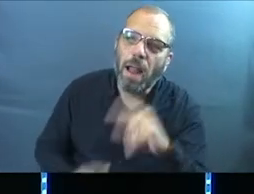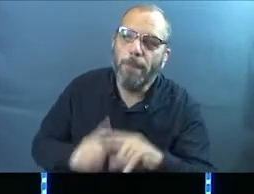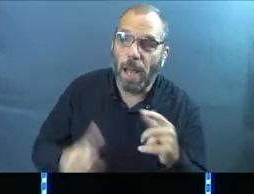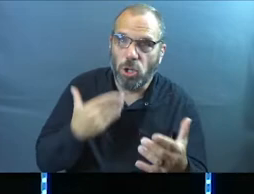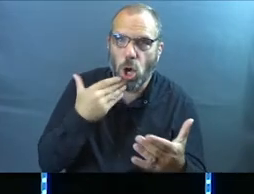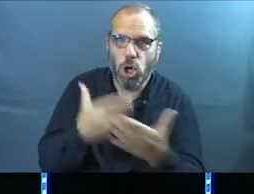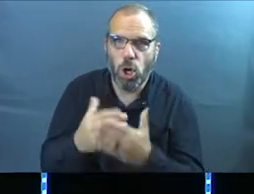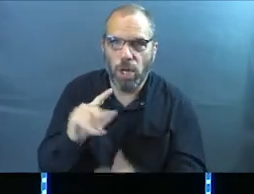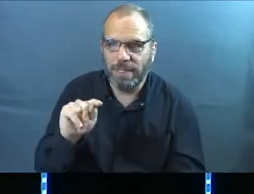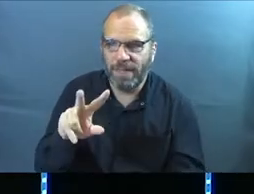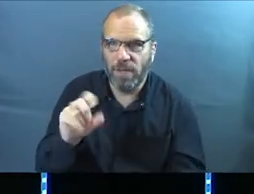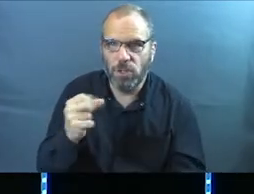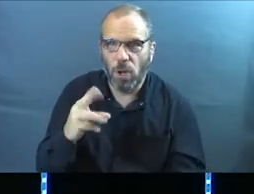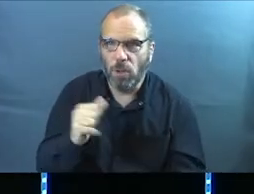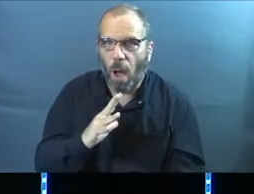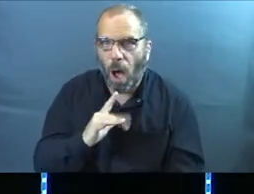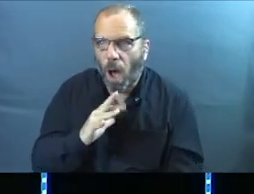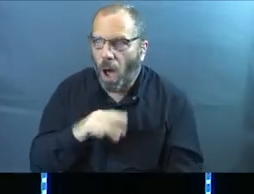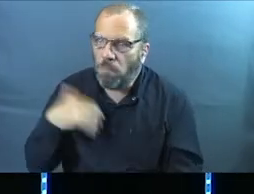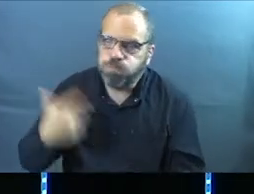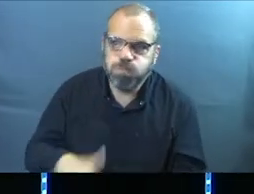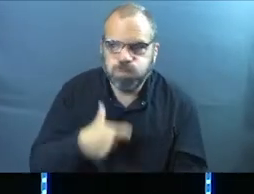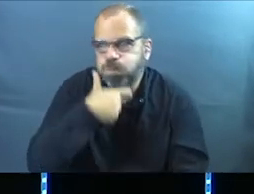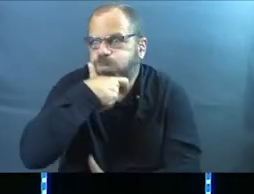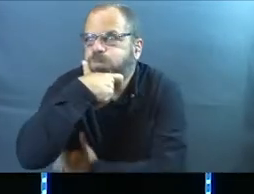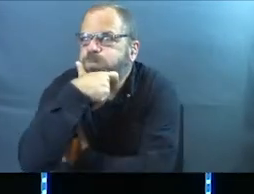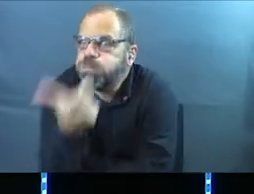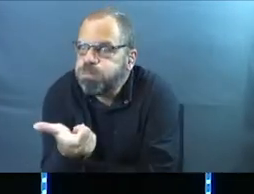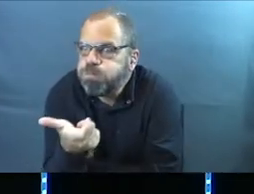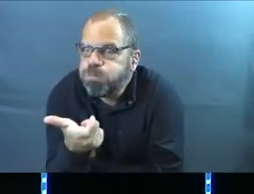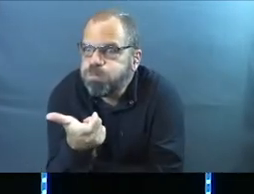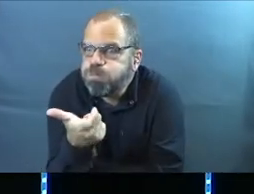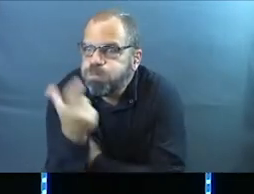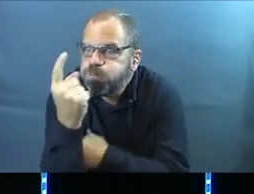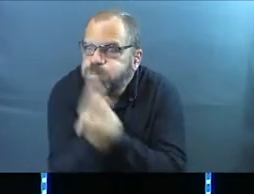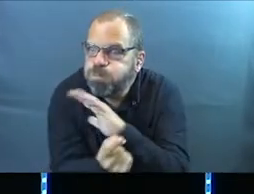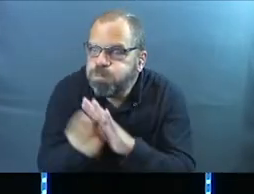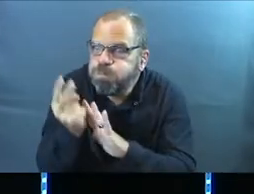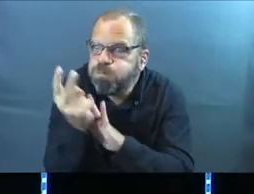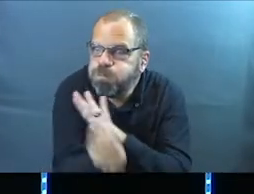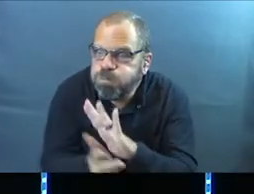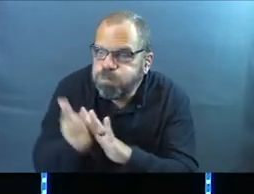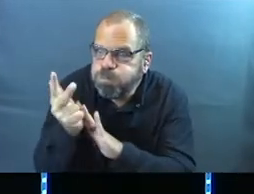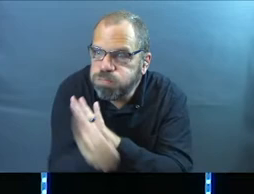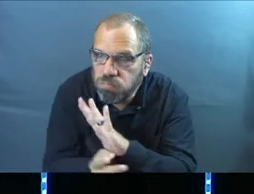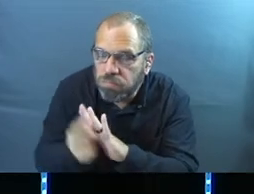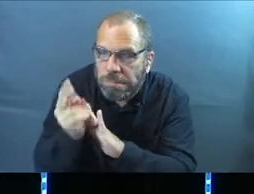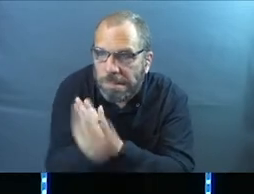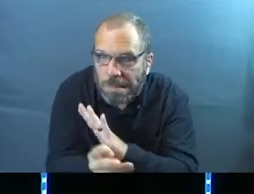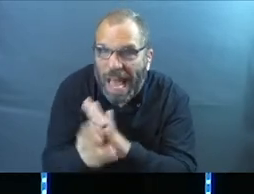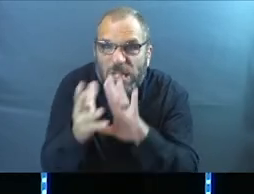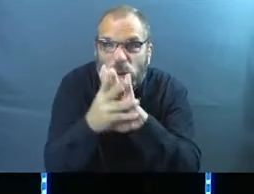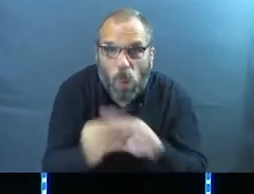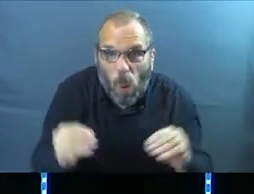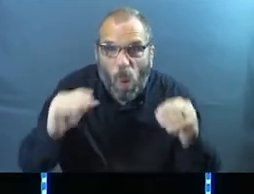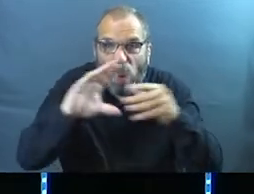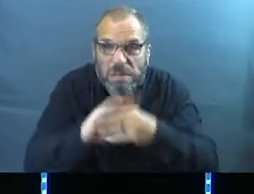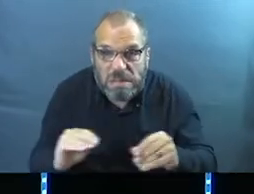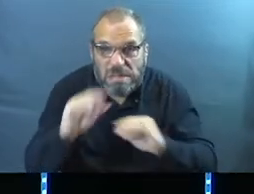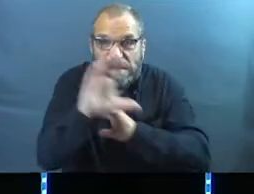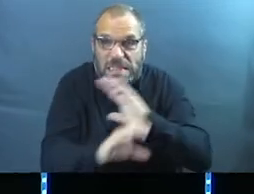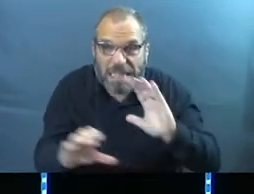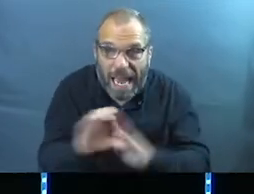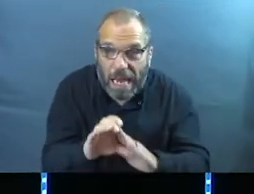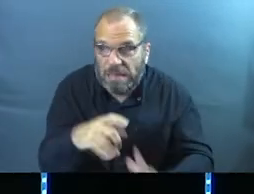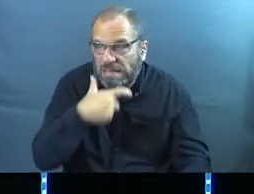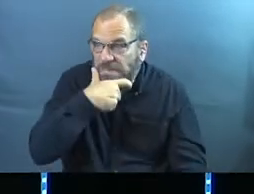good ones, aren't they so good? Because you invest so much time and the origin stories and the characters, and